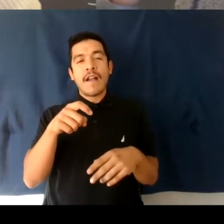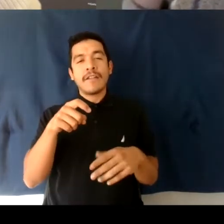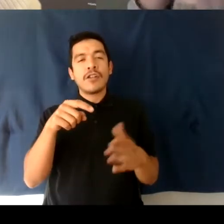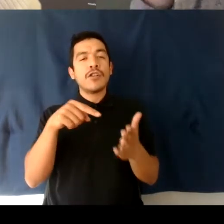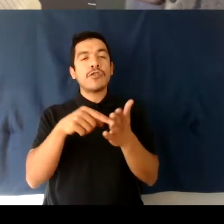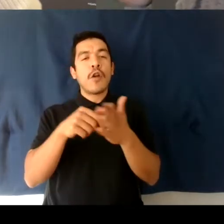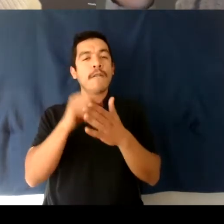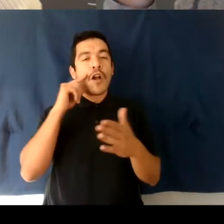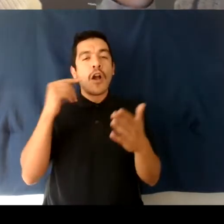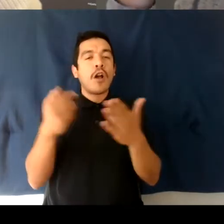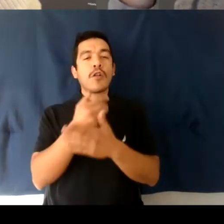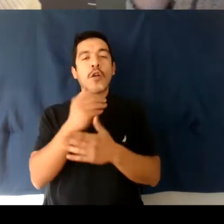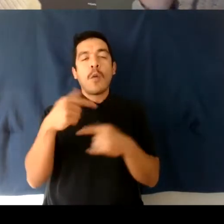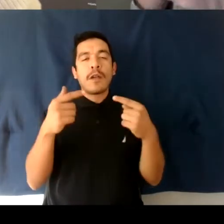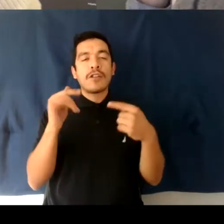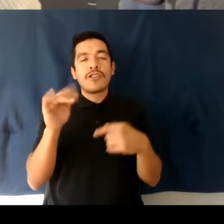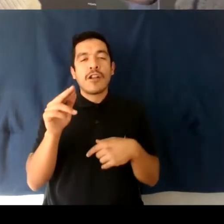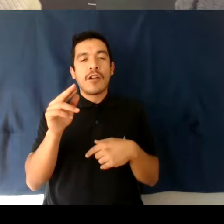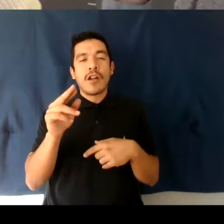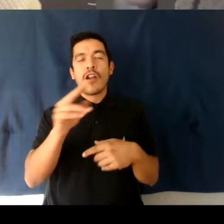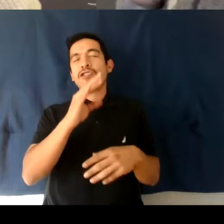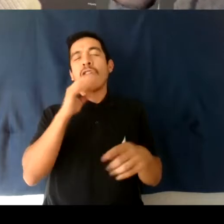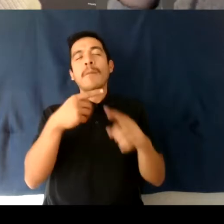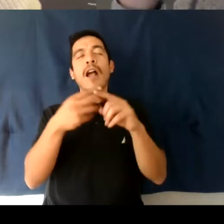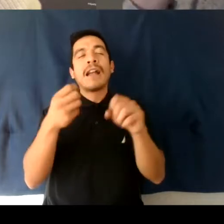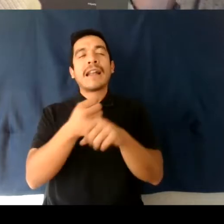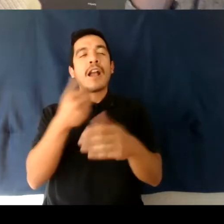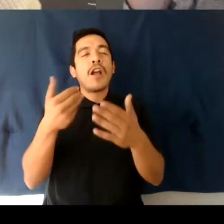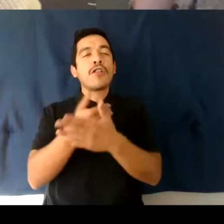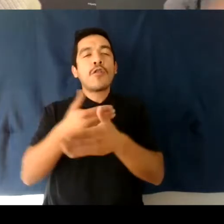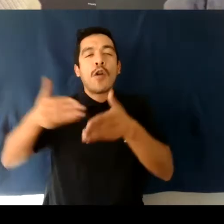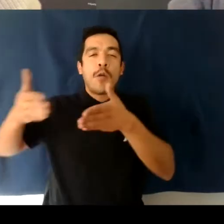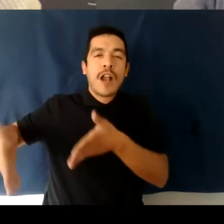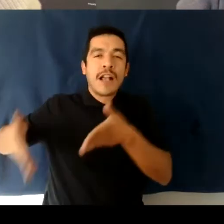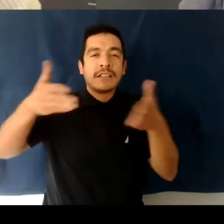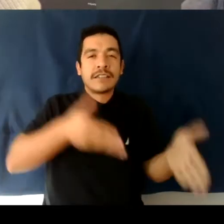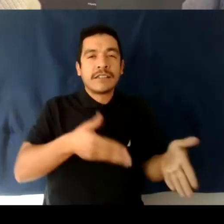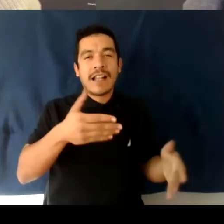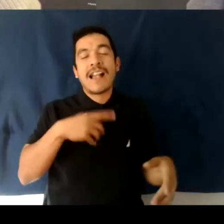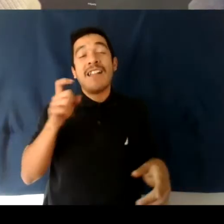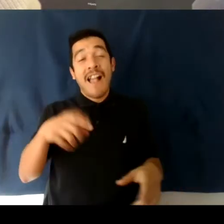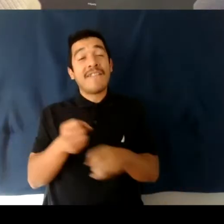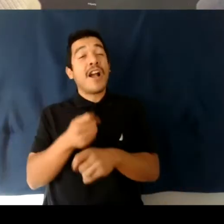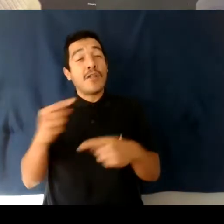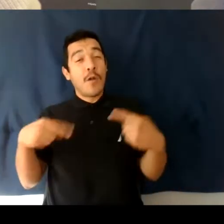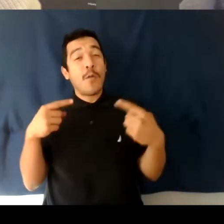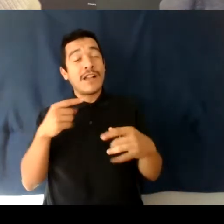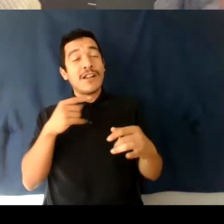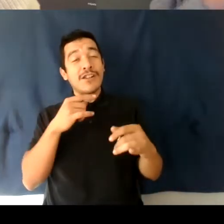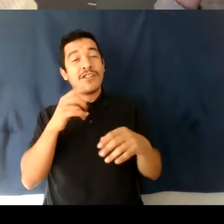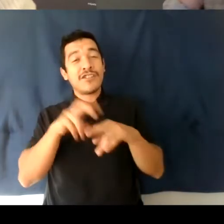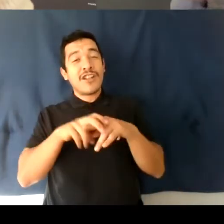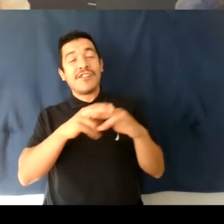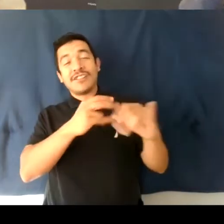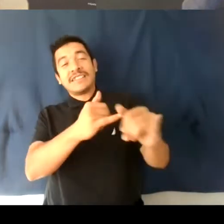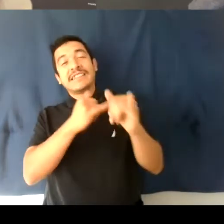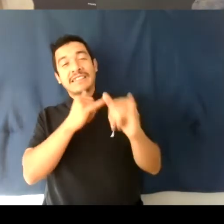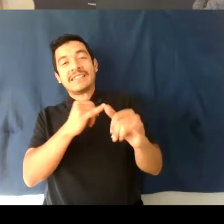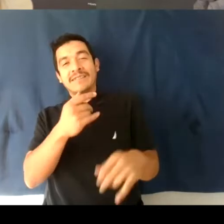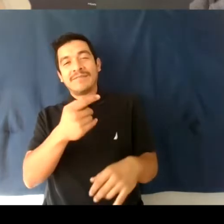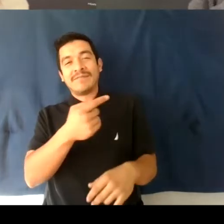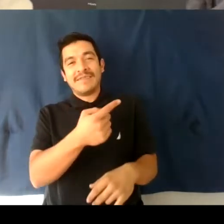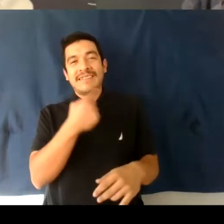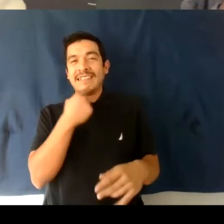new wheelchair, and that process is like a year and a half daunting process. I actually have to get Yeah. started. Oh no, we got to get